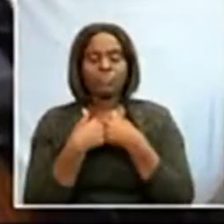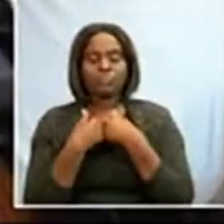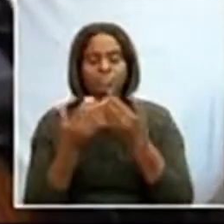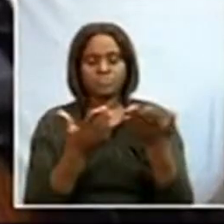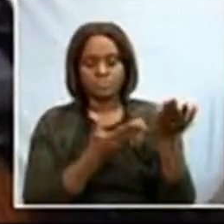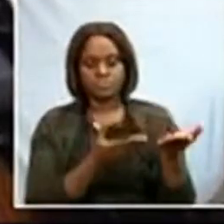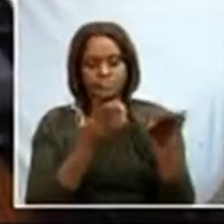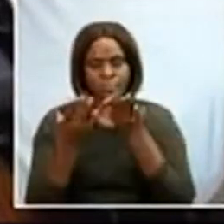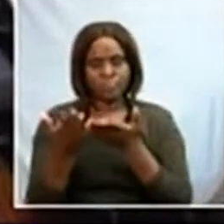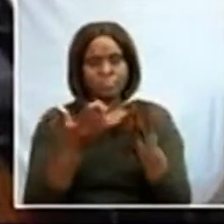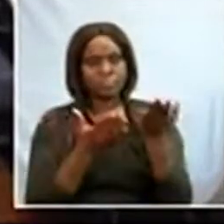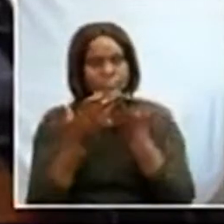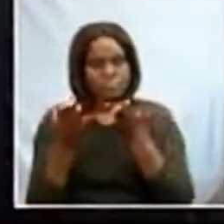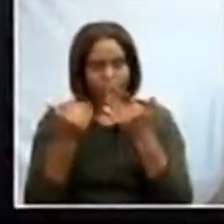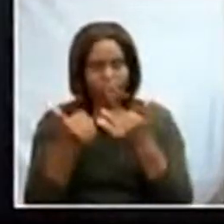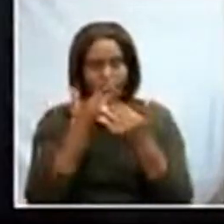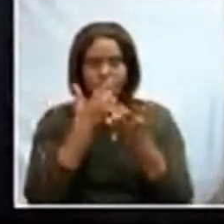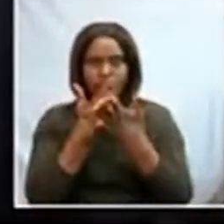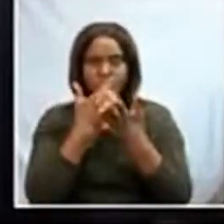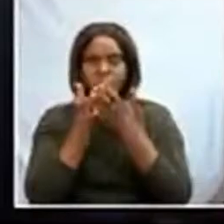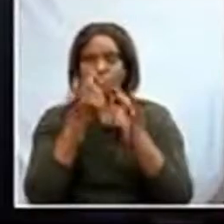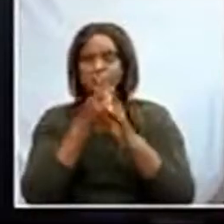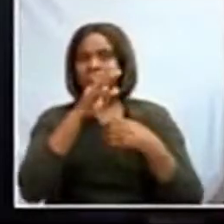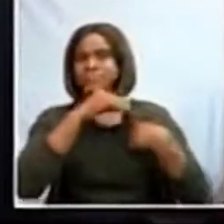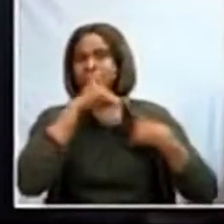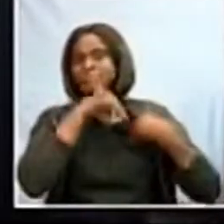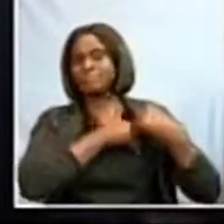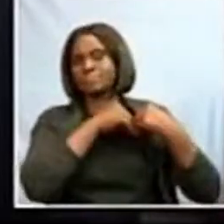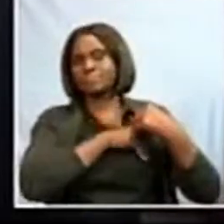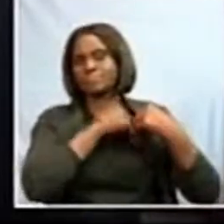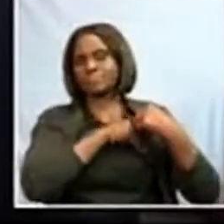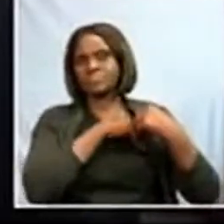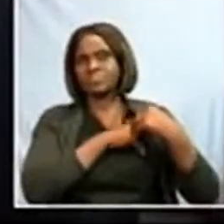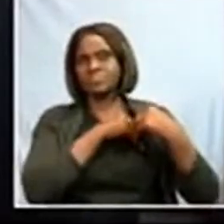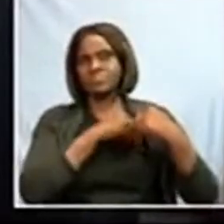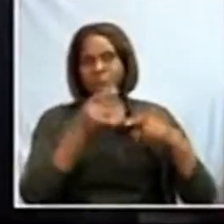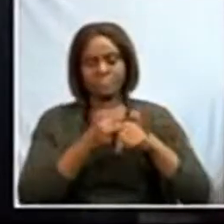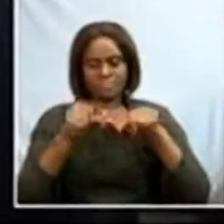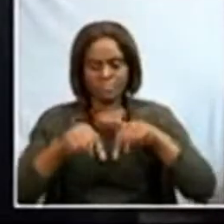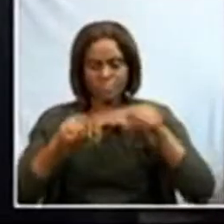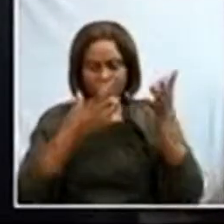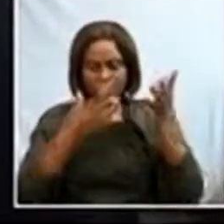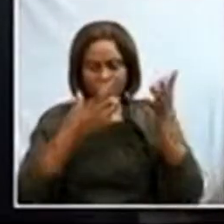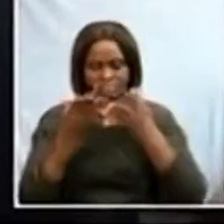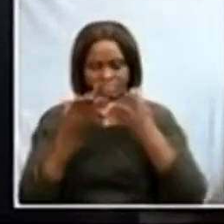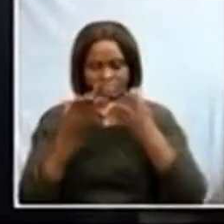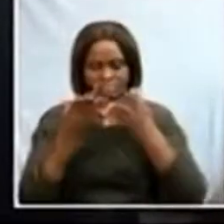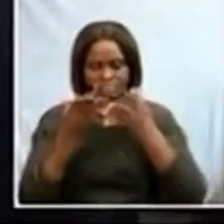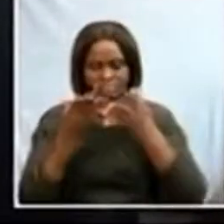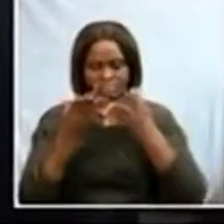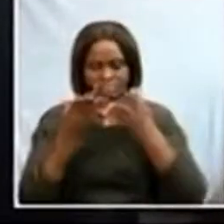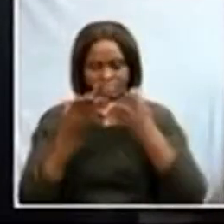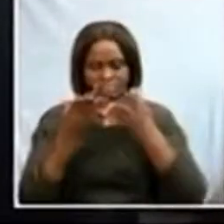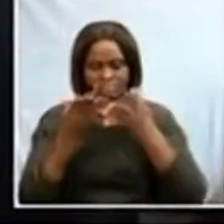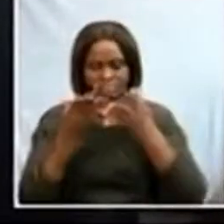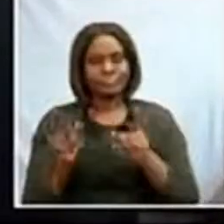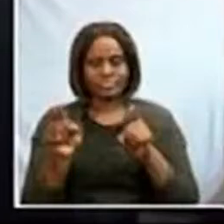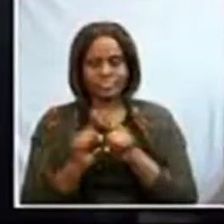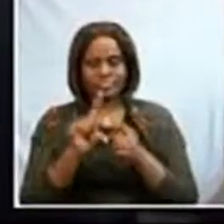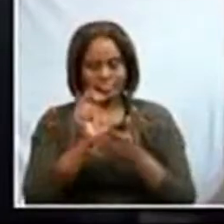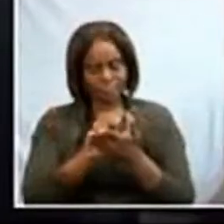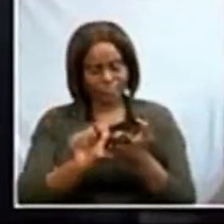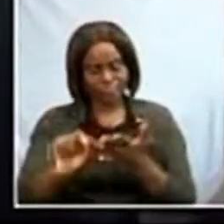bringing evidence from the pocket, from the phone, from the phone, instead of